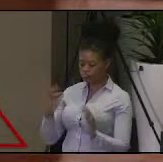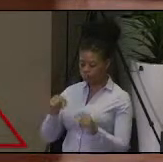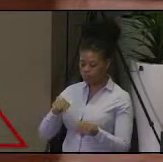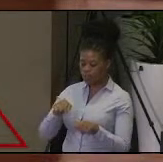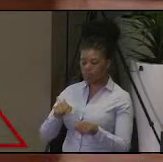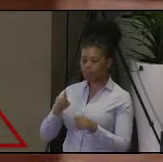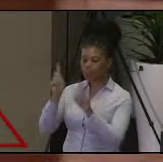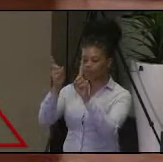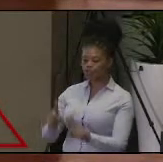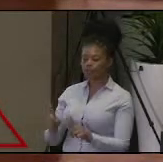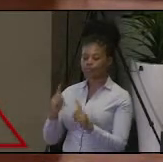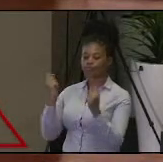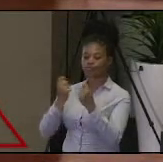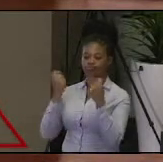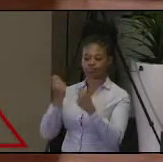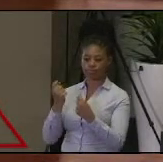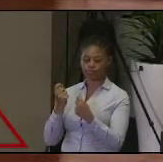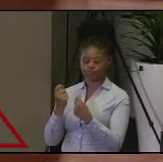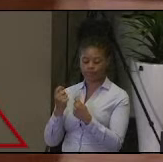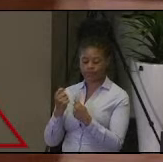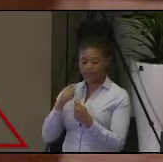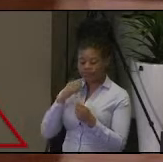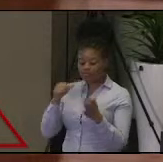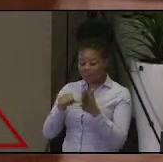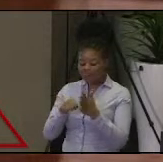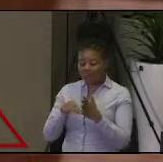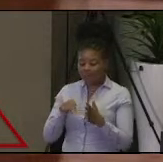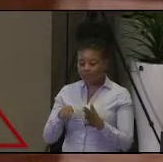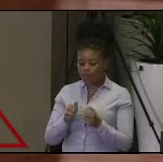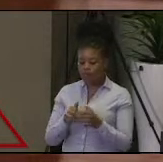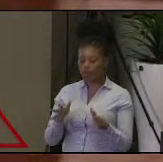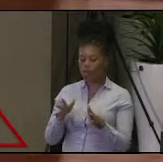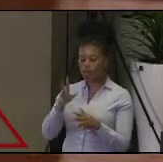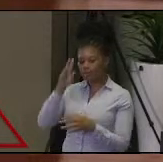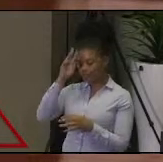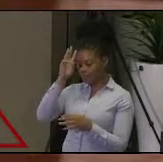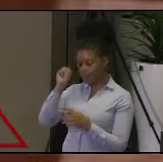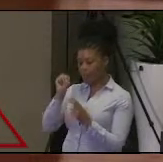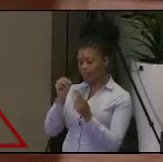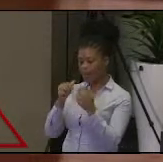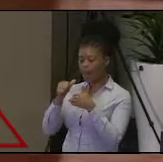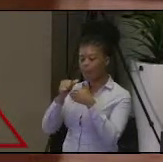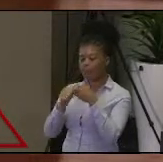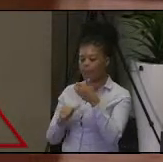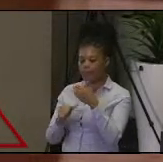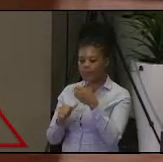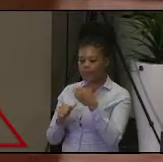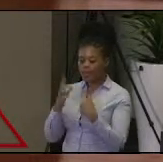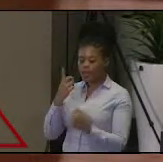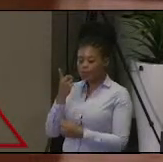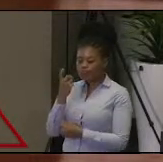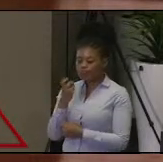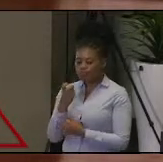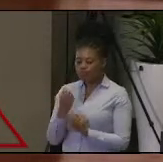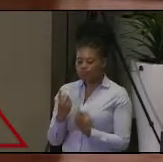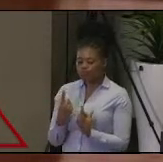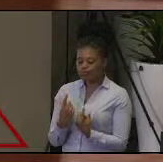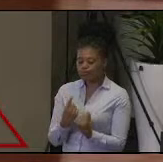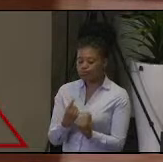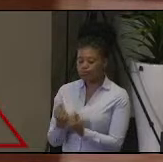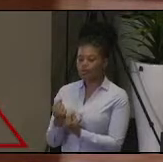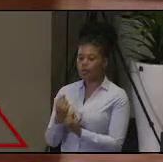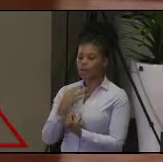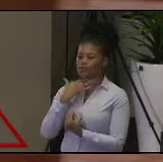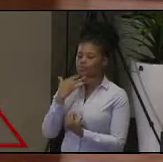auspicious occasion. The significance of the event at the opening of the Mandela Month and the call made in the Indaba theme to